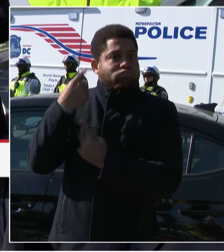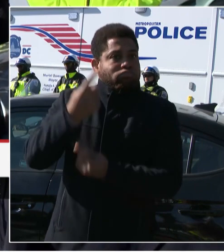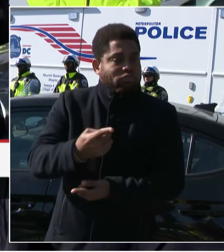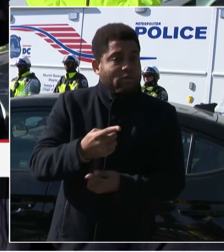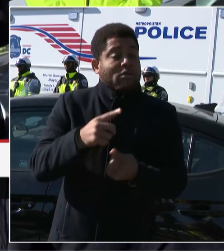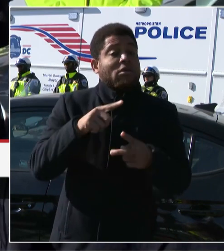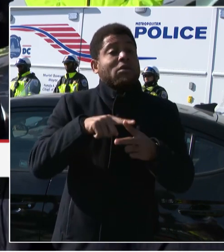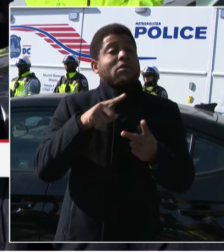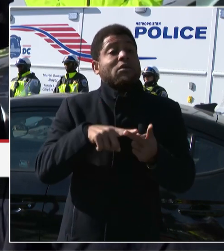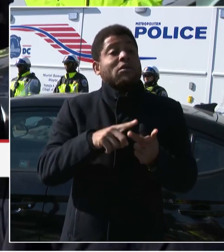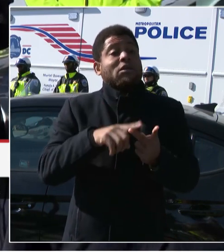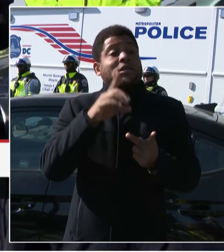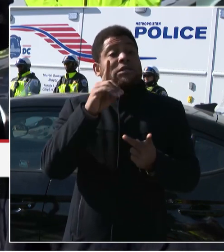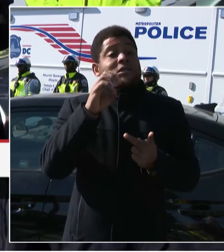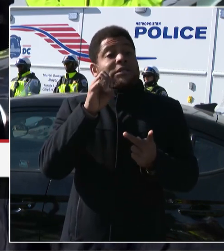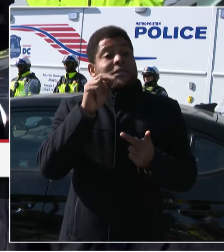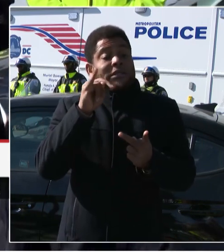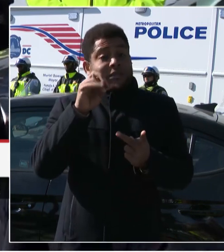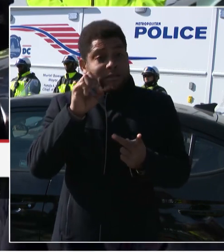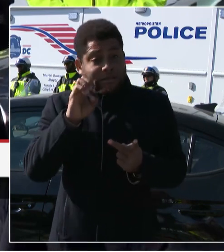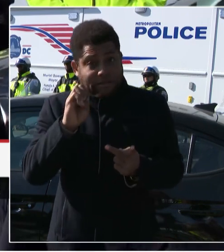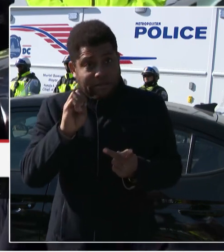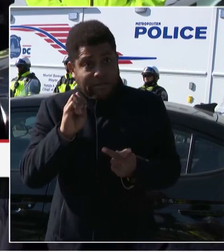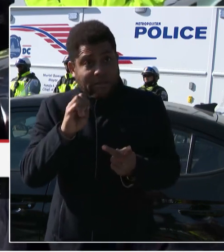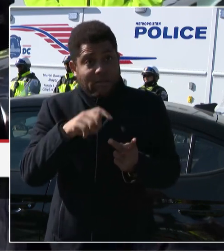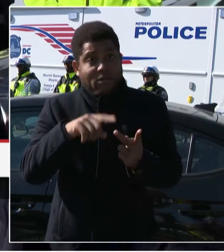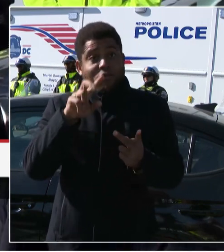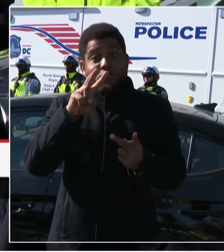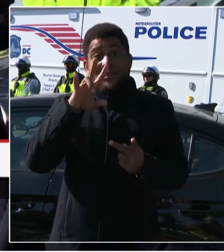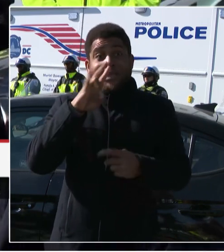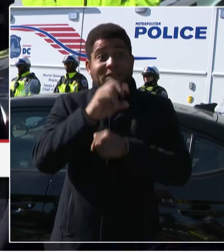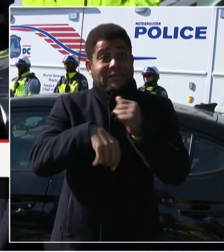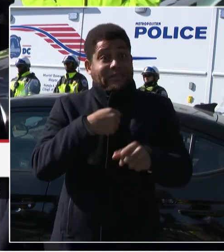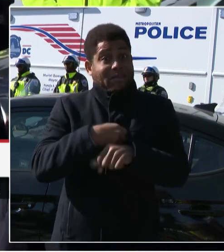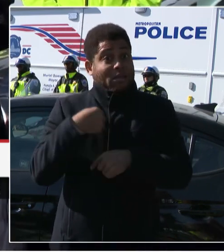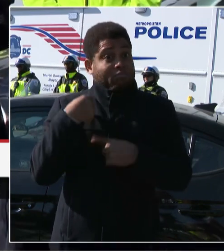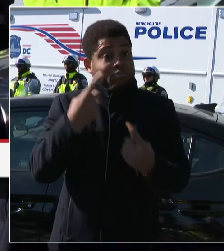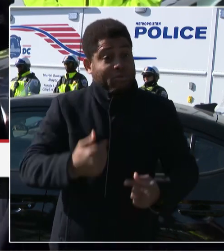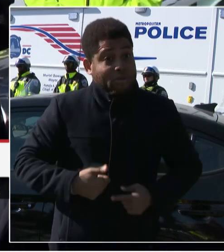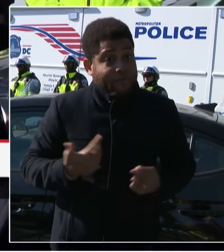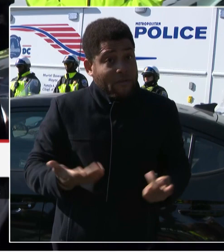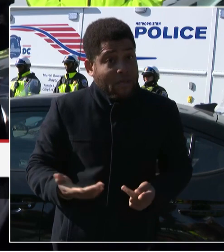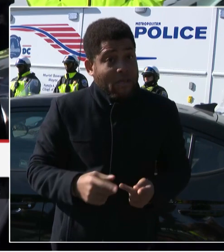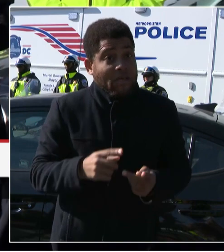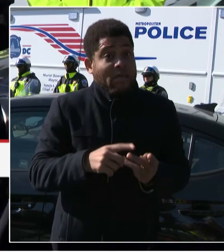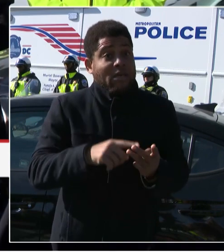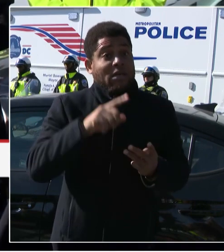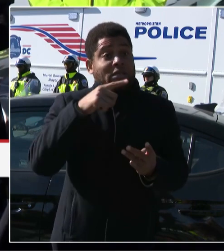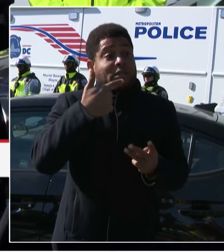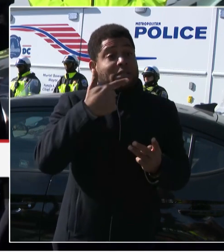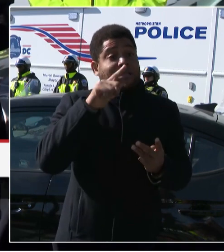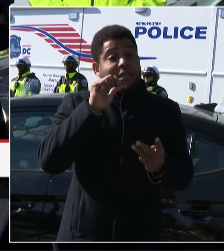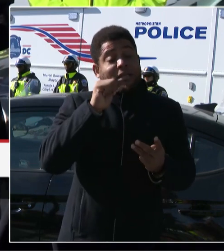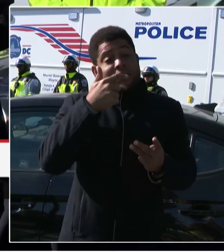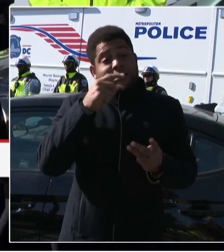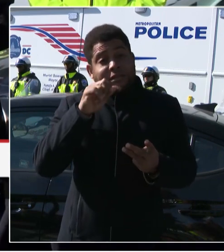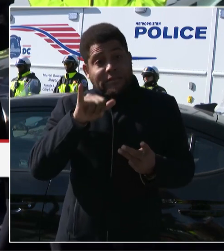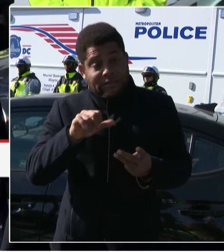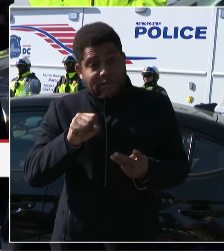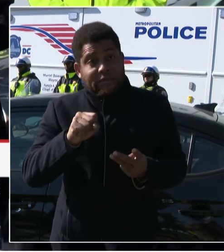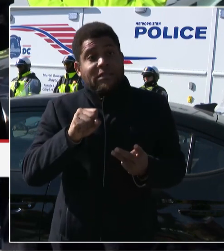where she has lived for the past 27 years. And Miss Gladys Gray from the 6th District. She has lived in